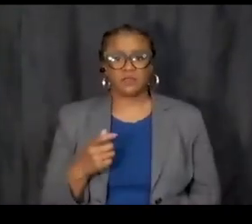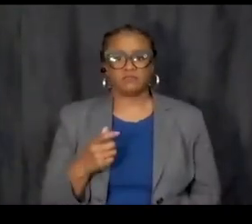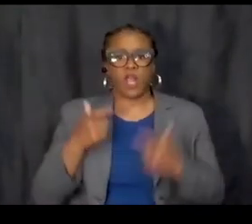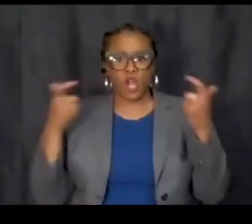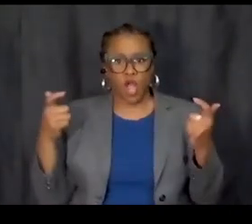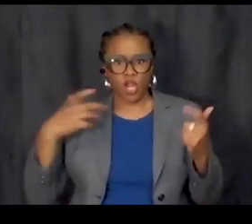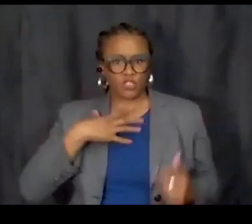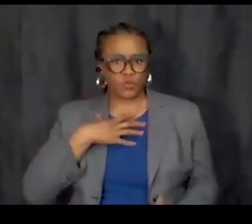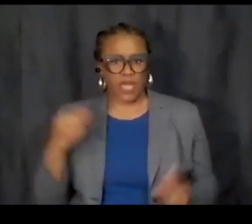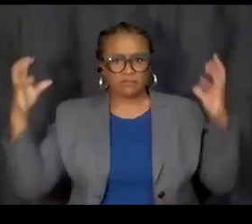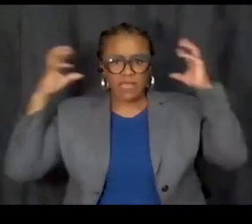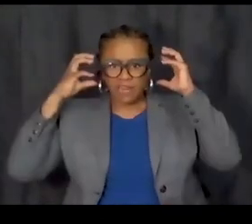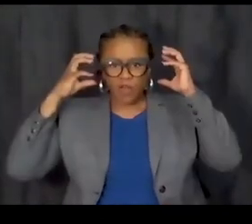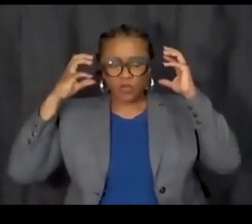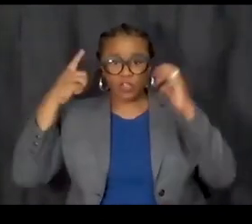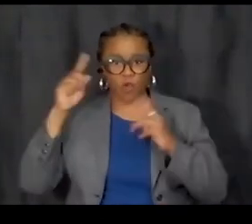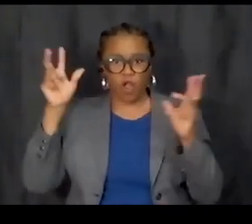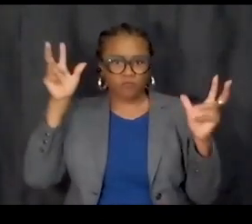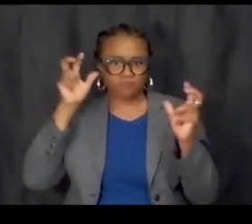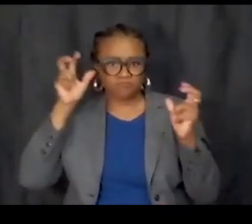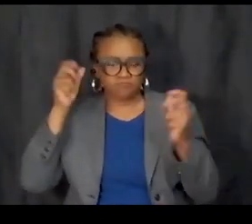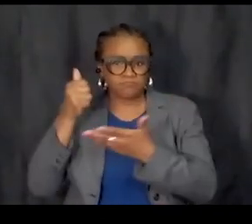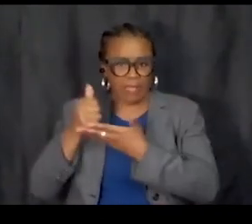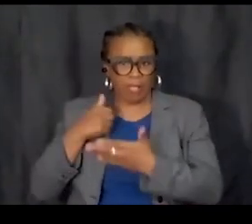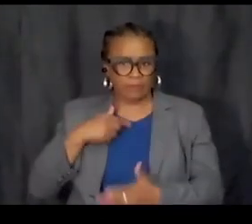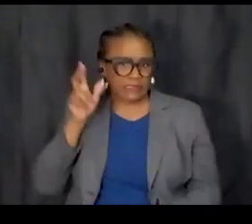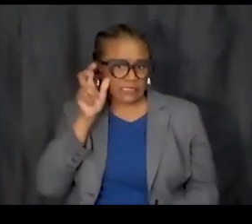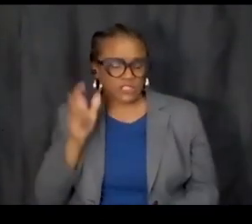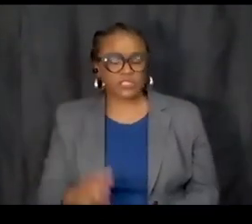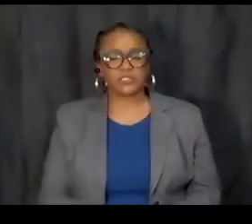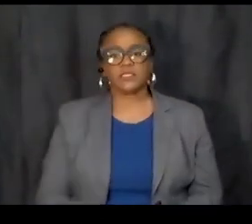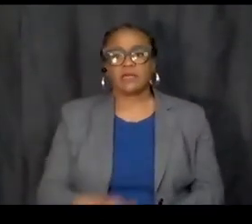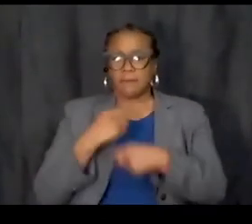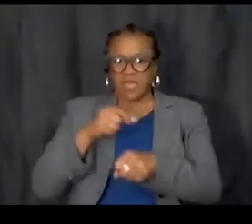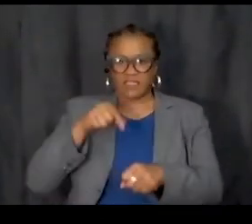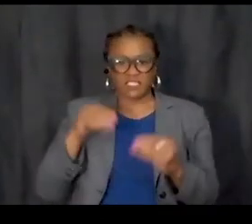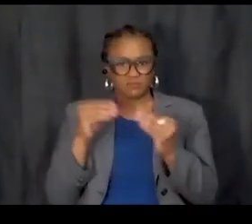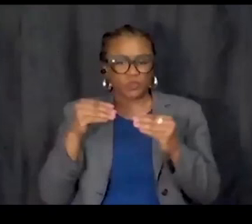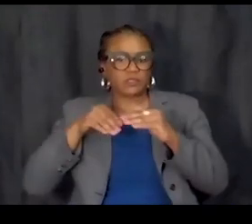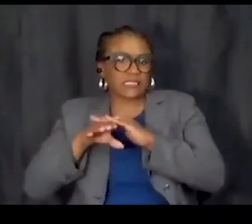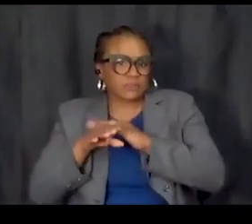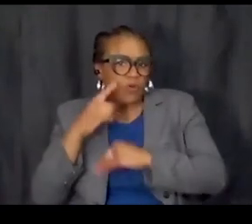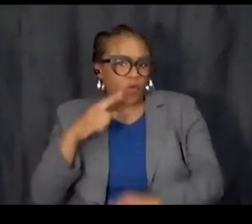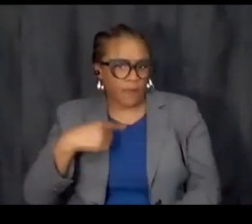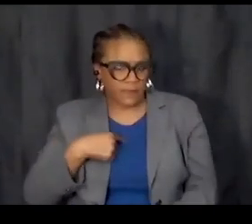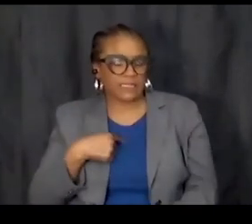large white headphones to help amplify sound for me to make this event